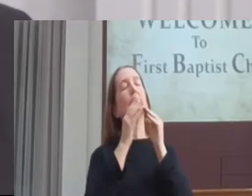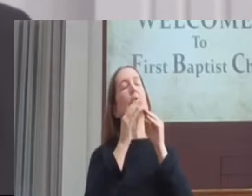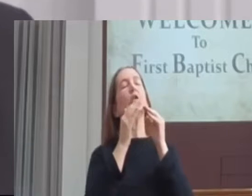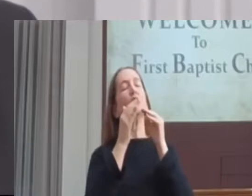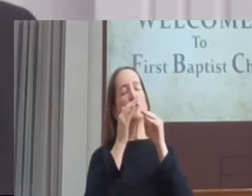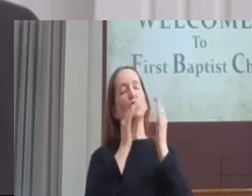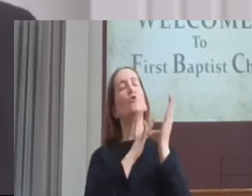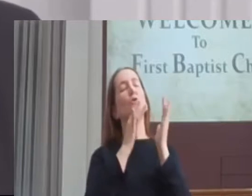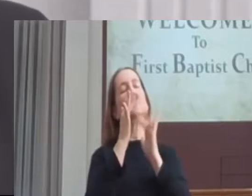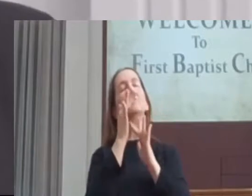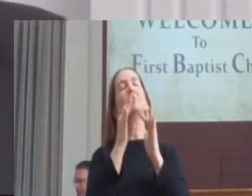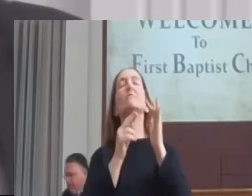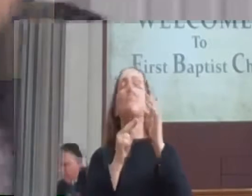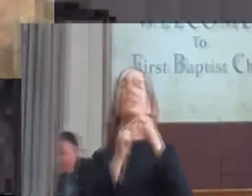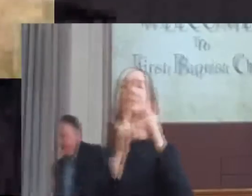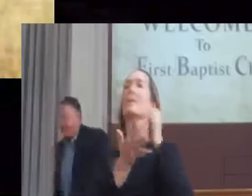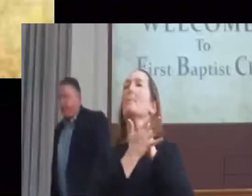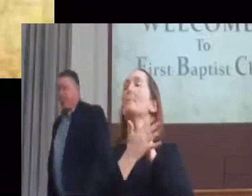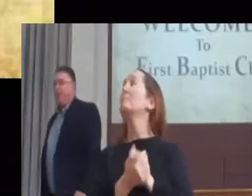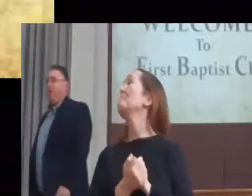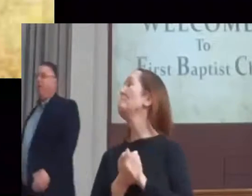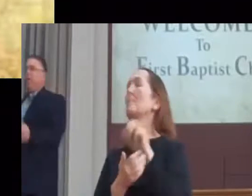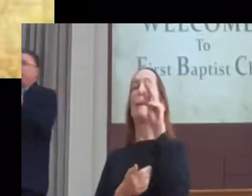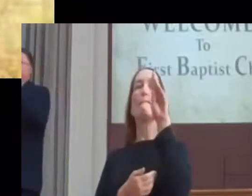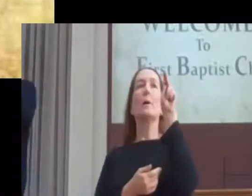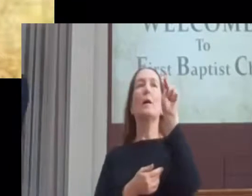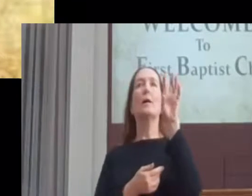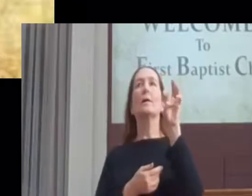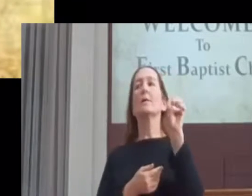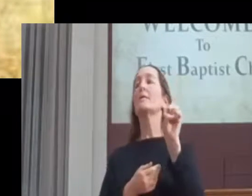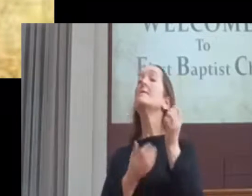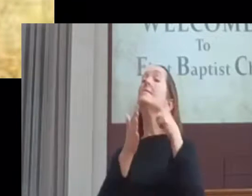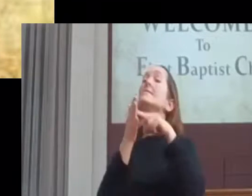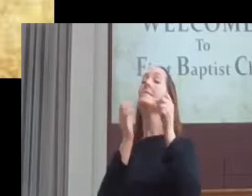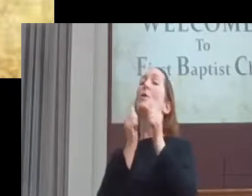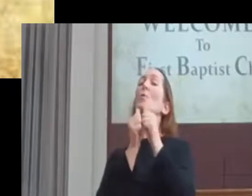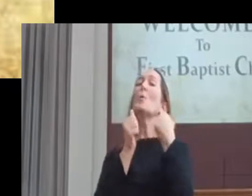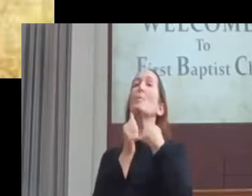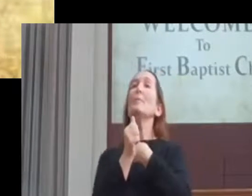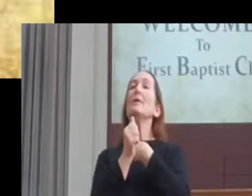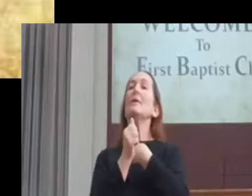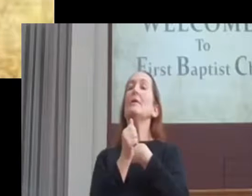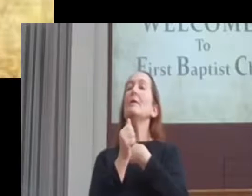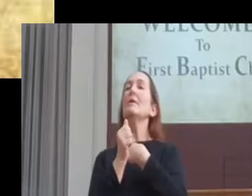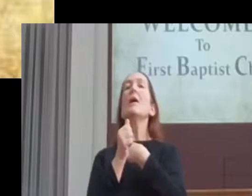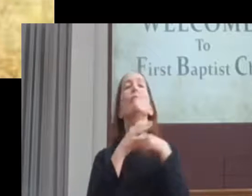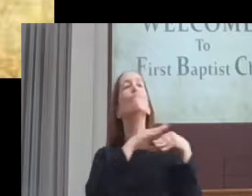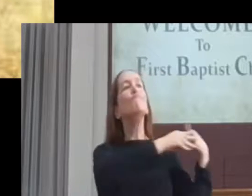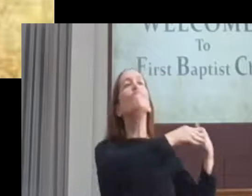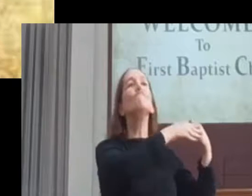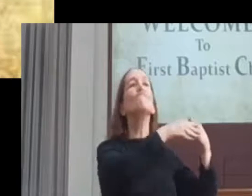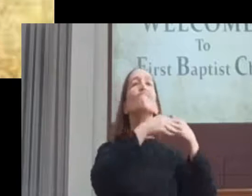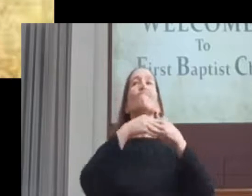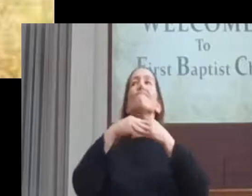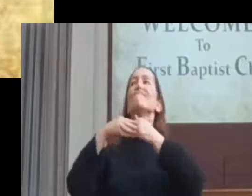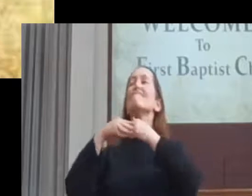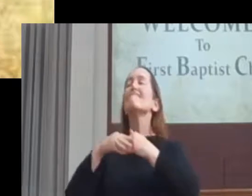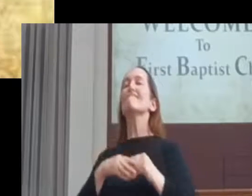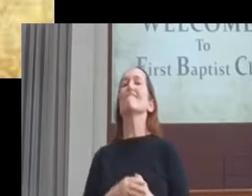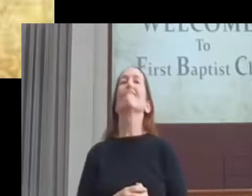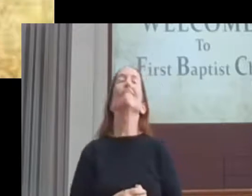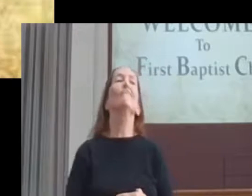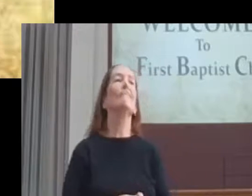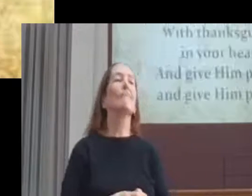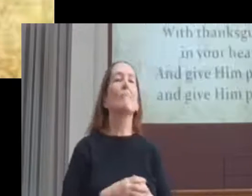sake. Amen. Mike? Would you stand with me, please? And would you turn to those around you and shake a hand this morning?